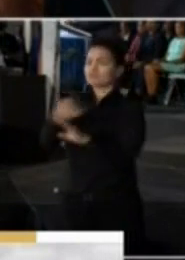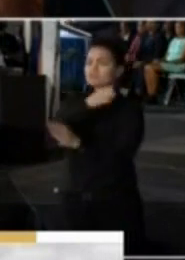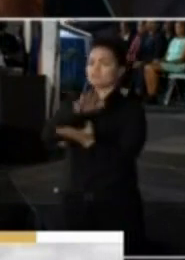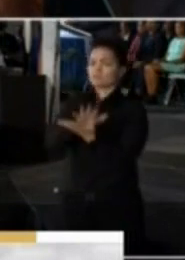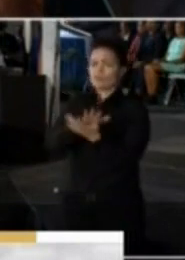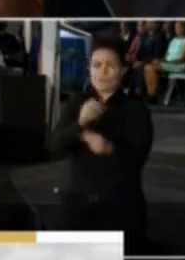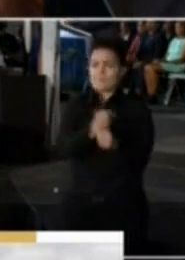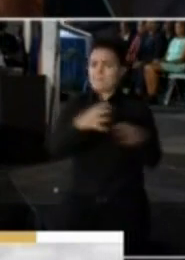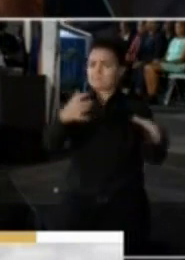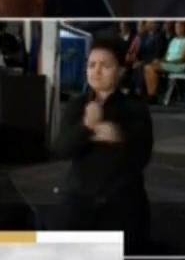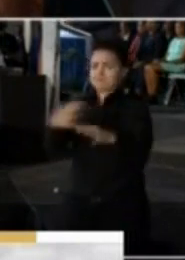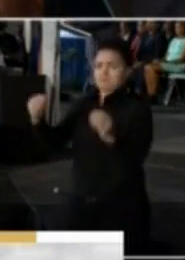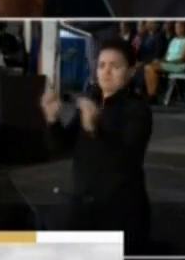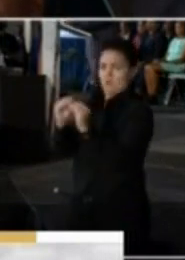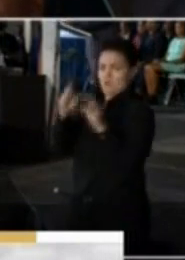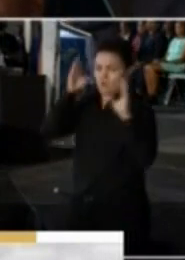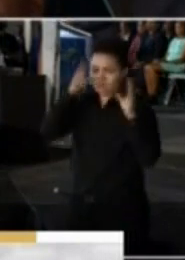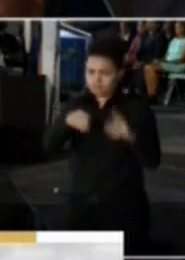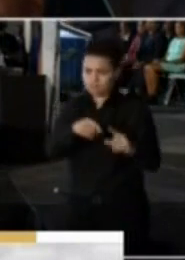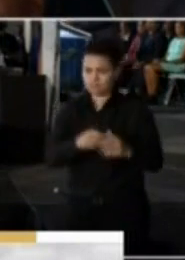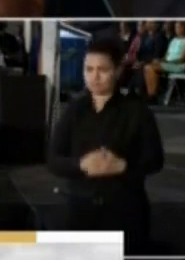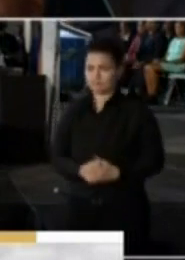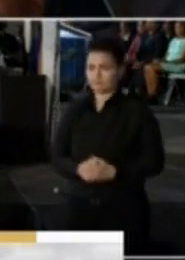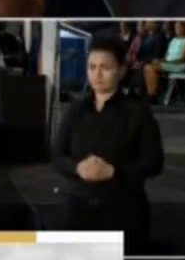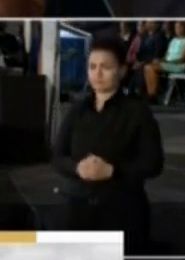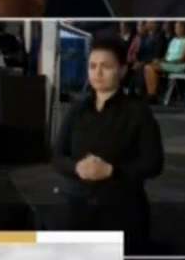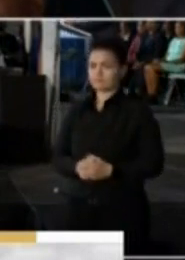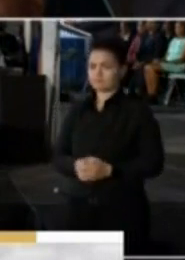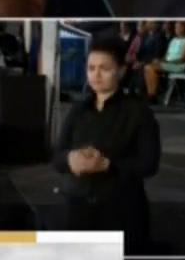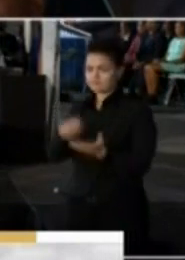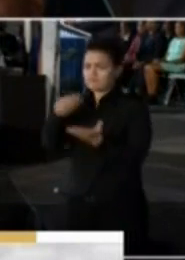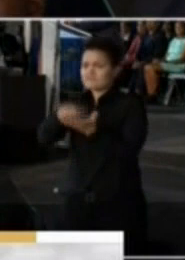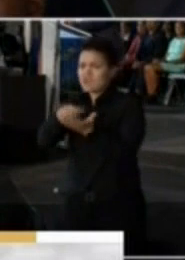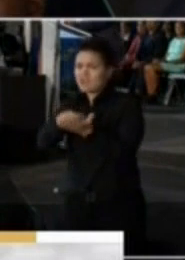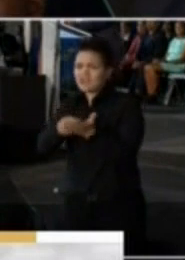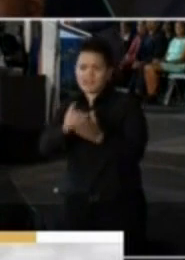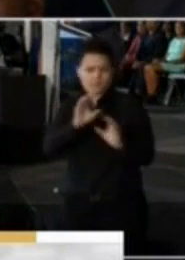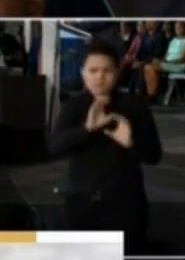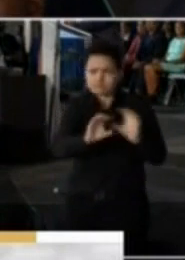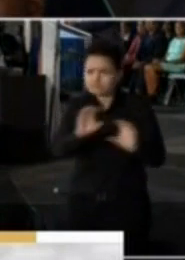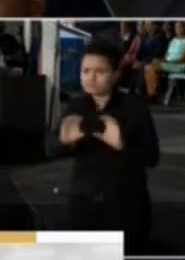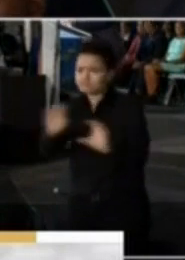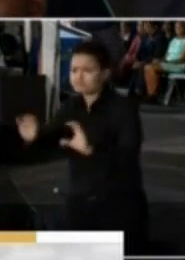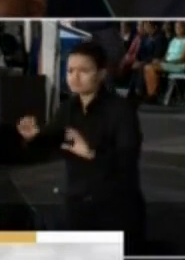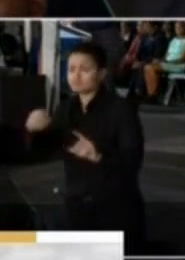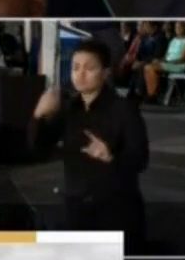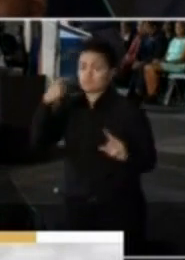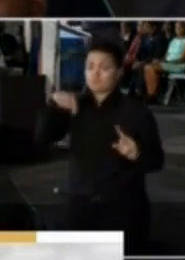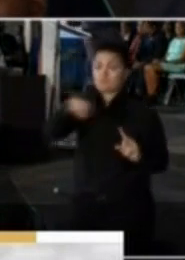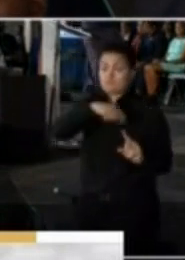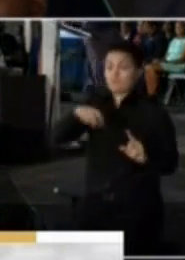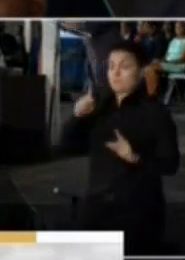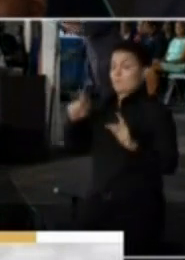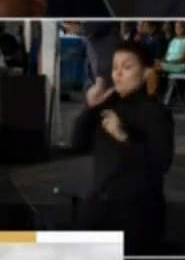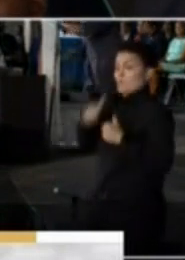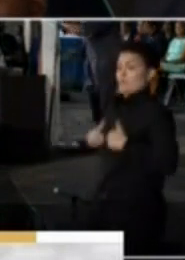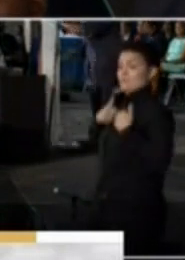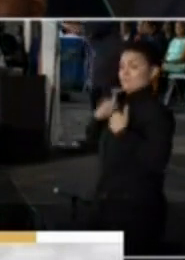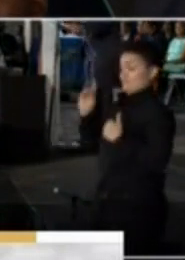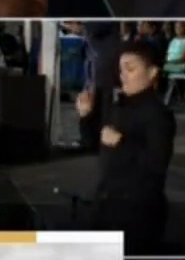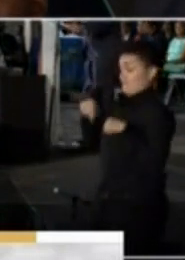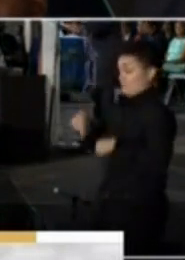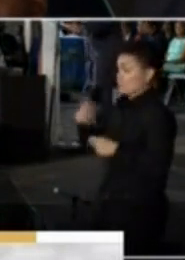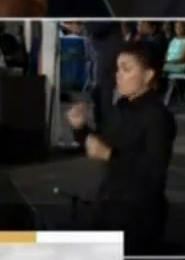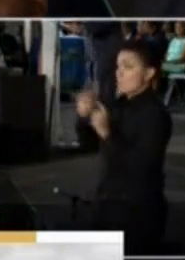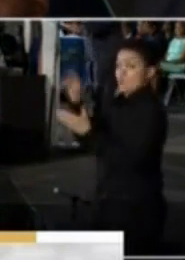every child who wants to attend a college attain their dream. We opened our recreation centers to every child in